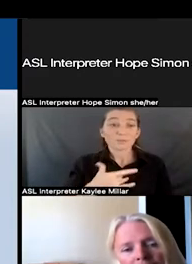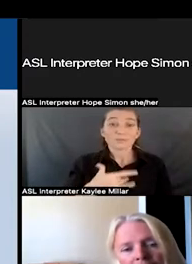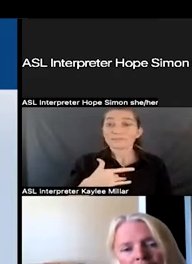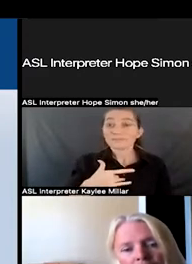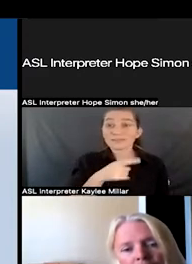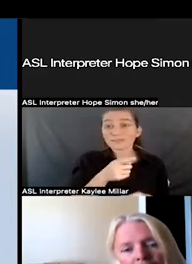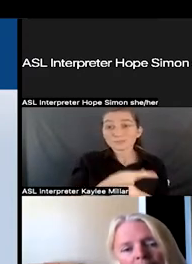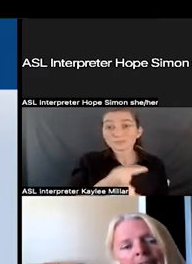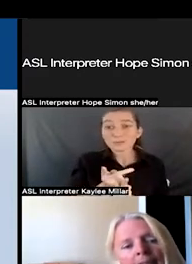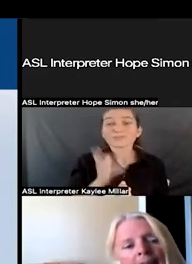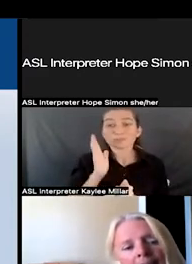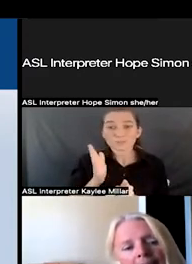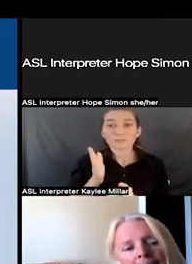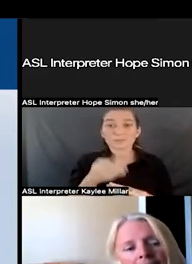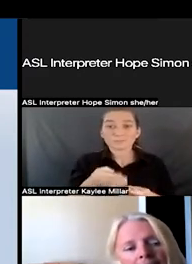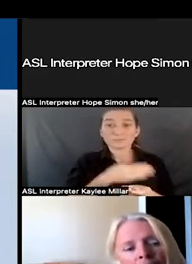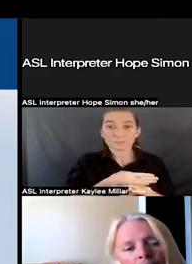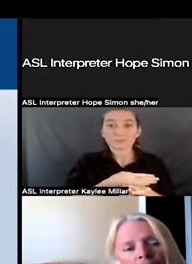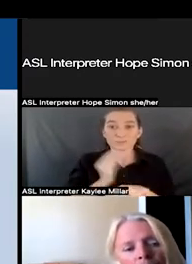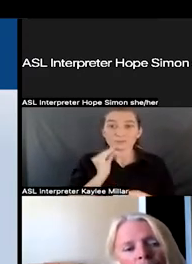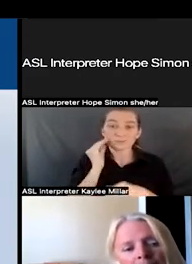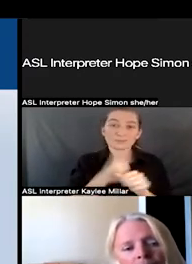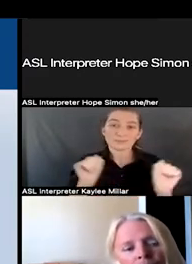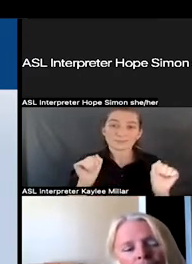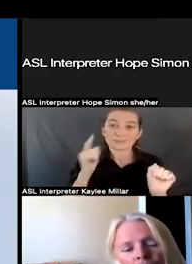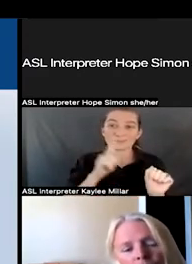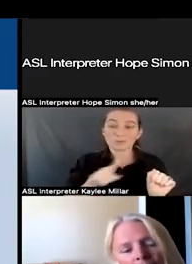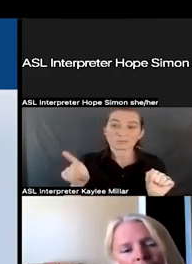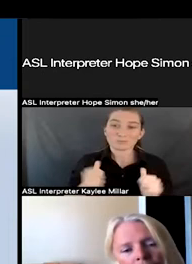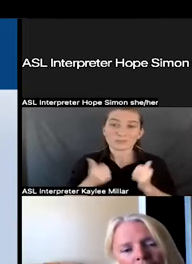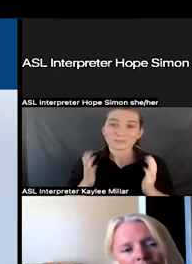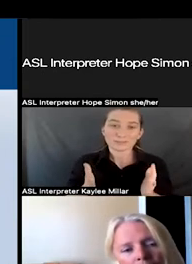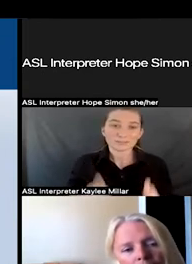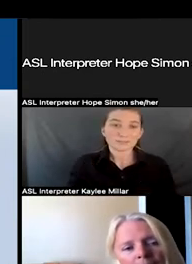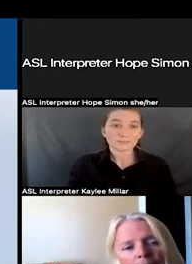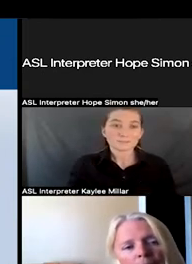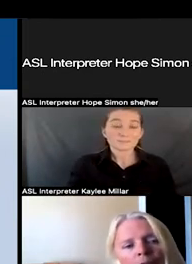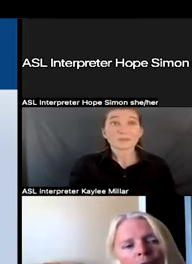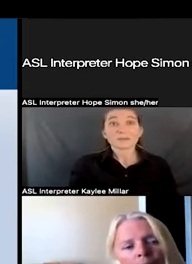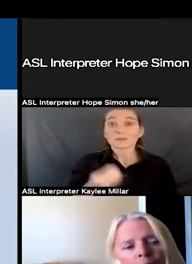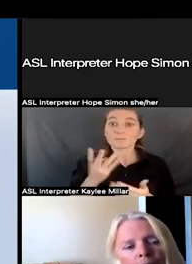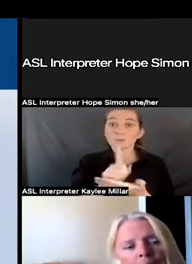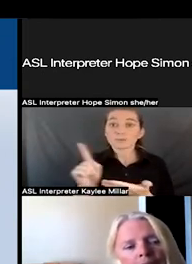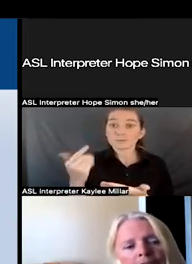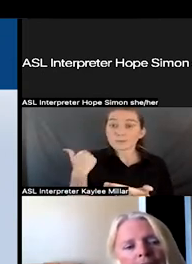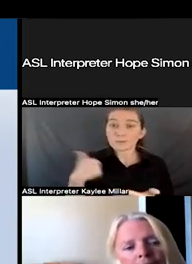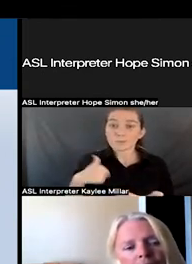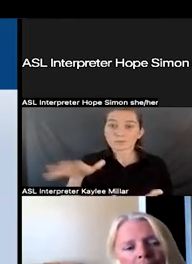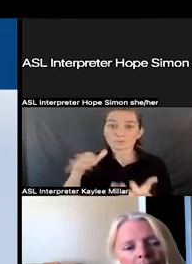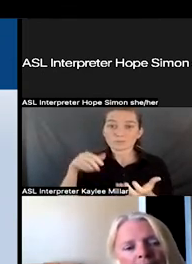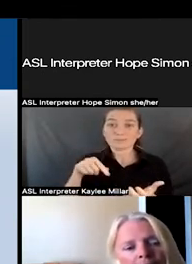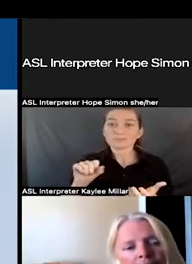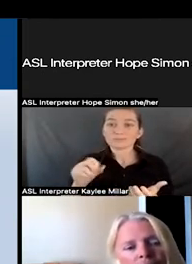residents safer. And we also received shingles, but that was just a couple of weeks ago. We will be filling